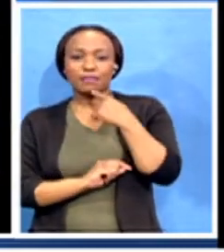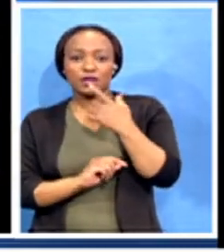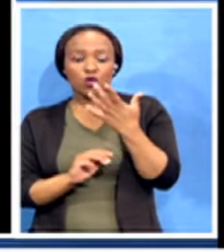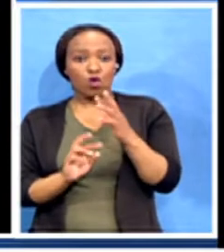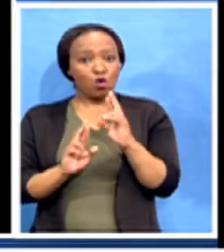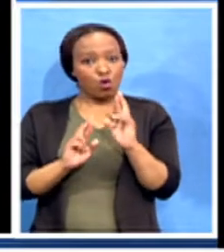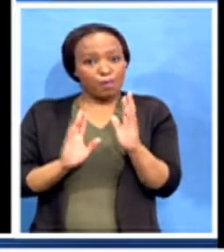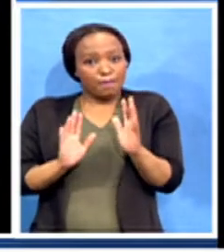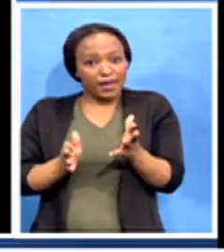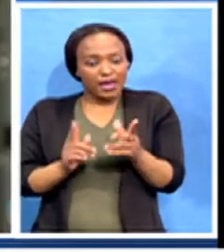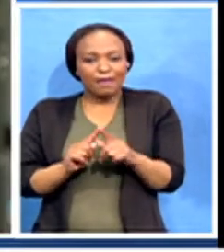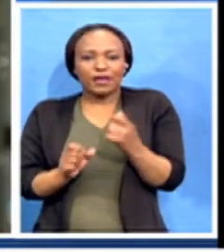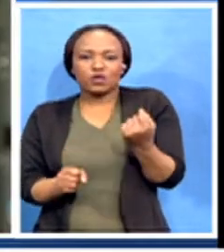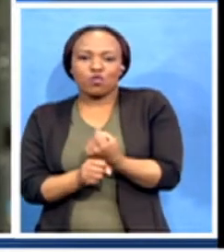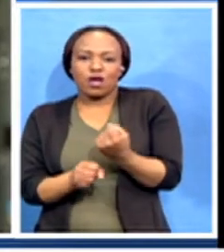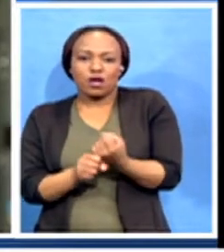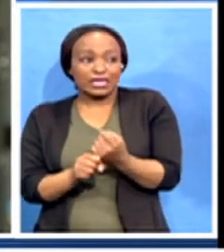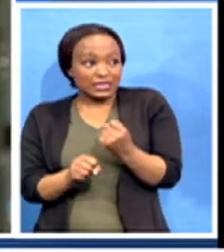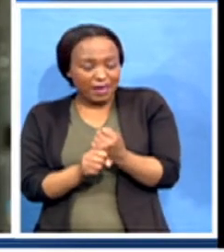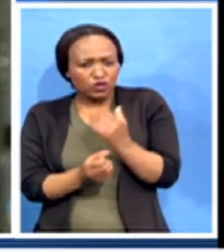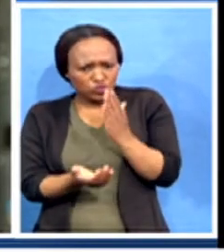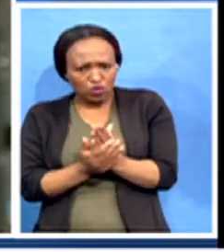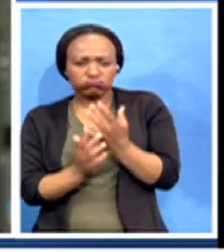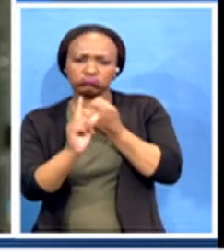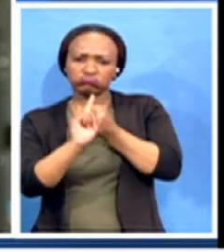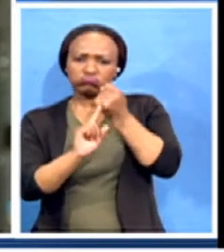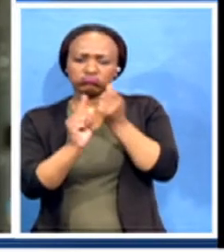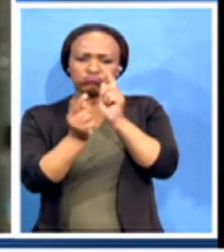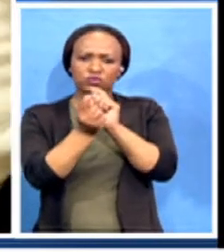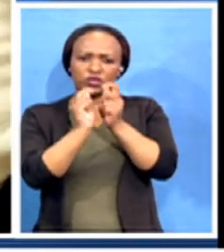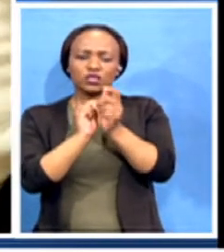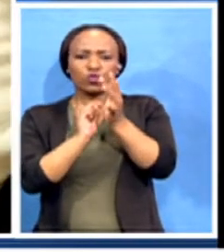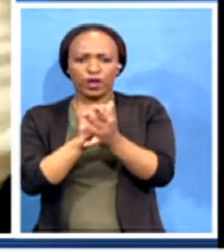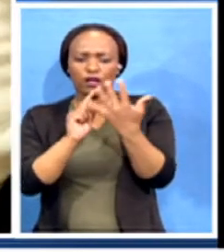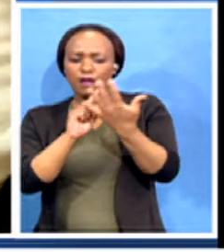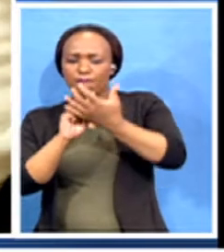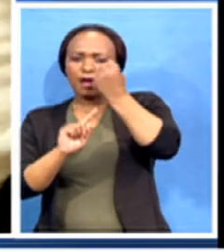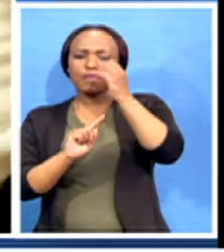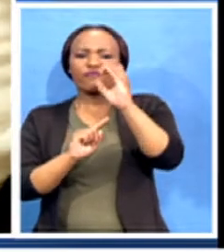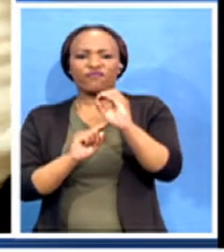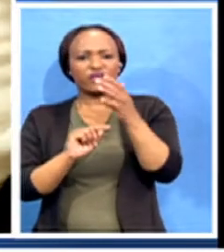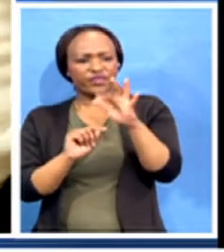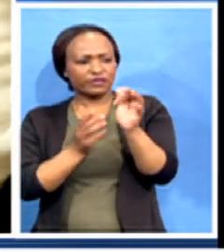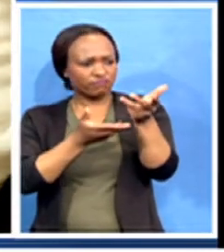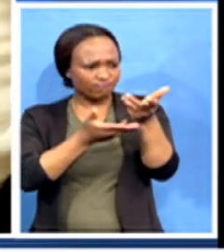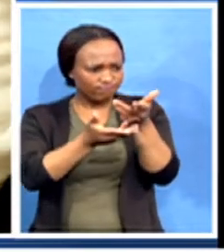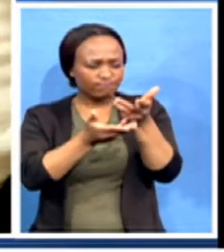was he hoping, but he worked and made sure that the changes will come. He engaged